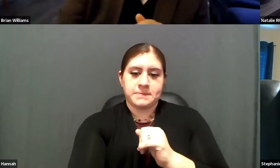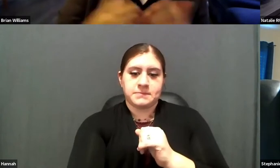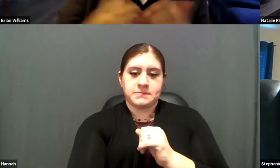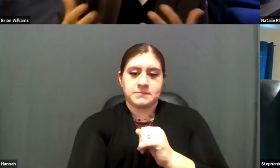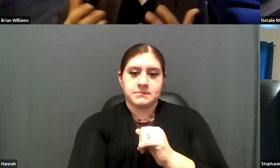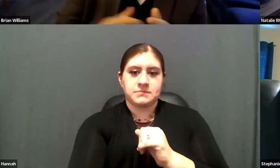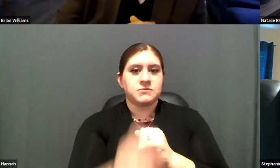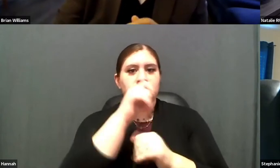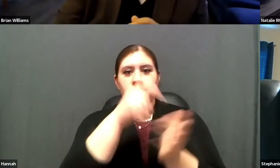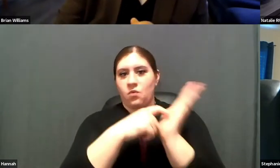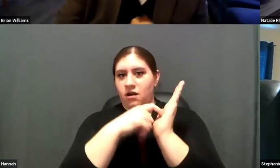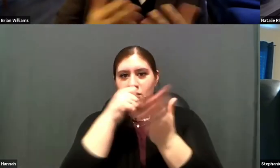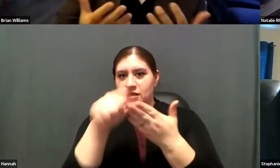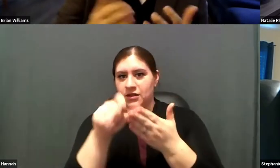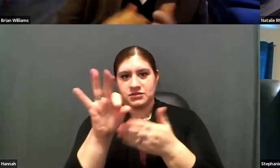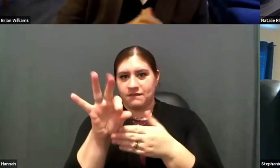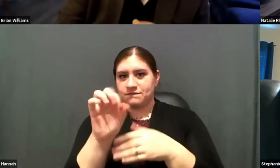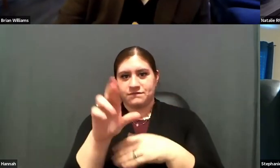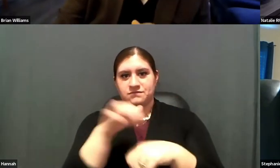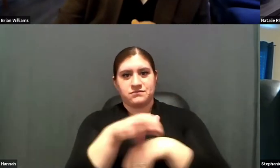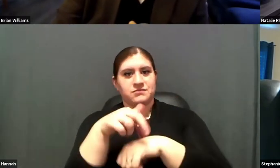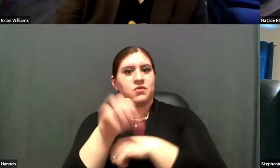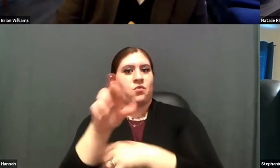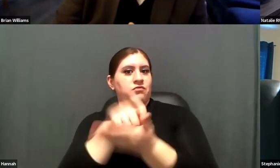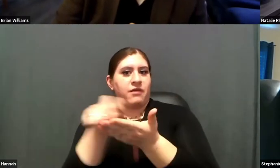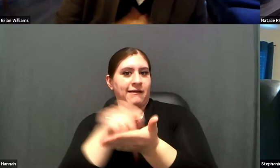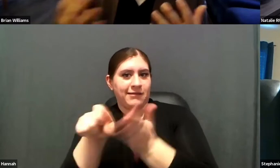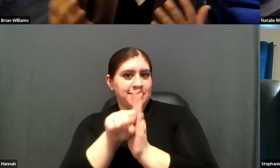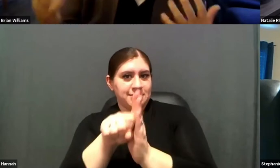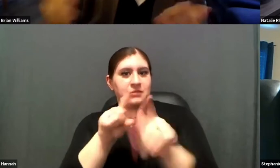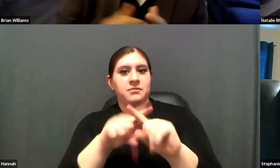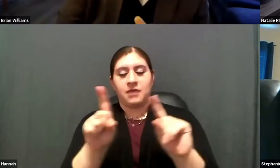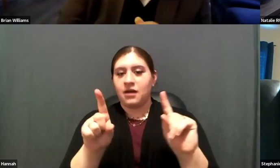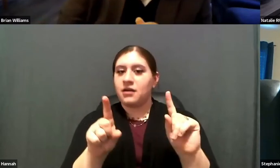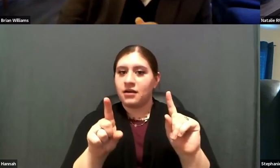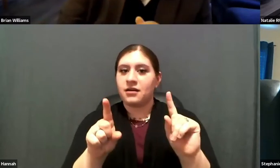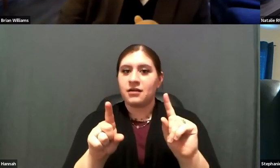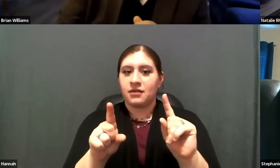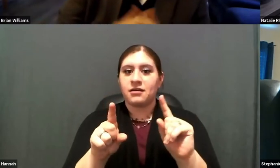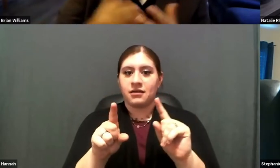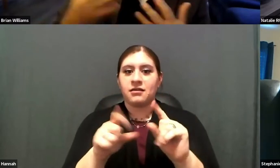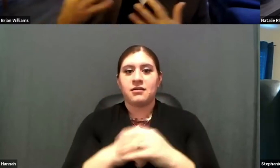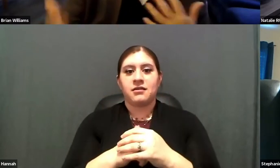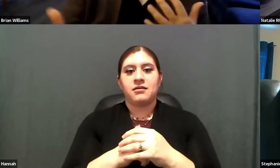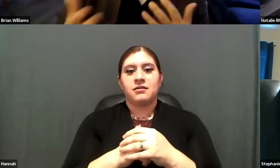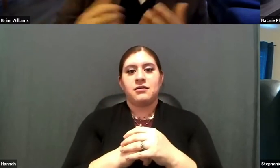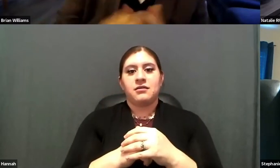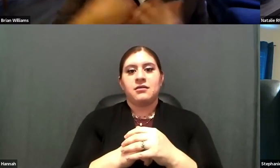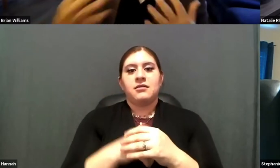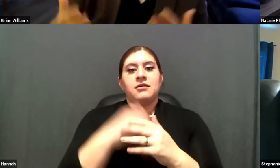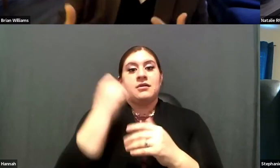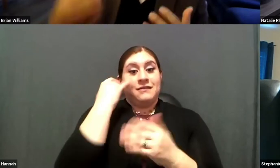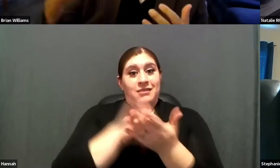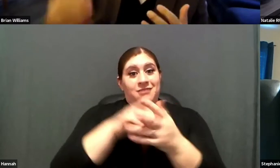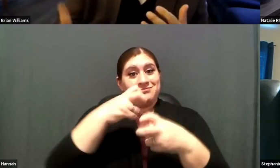letters of reference or writing samples. However, you know, of course, if there's an issue, and this